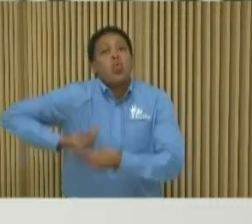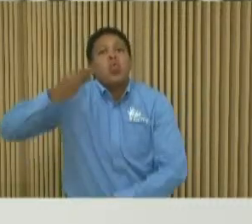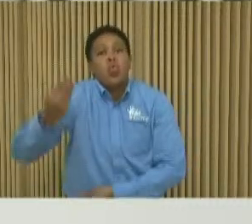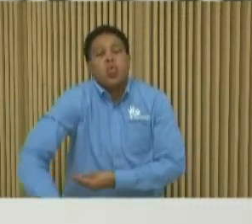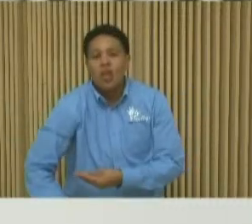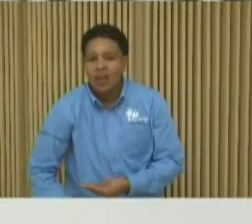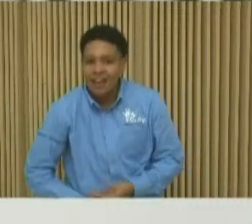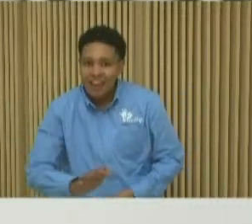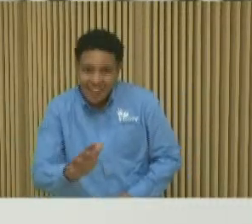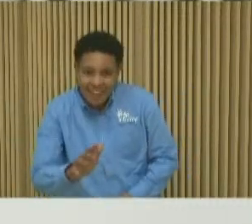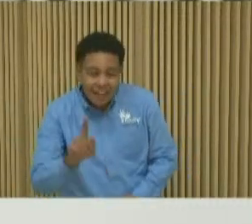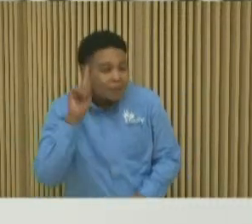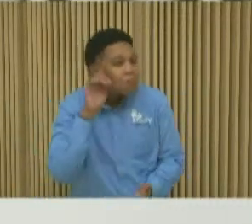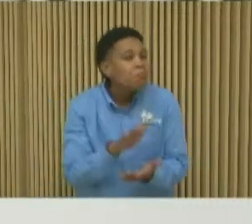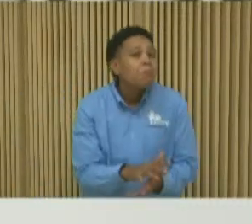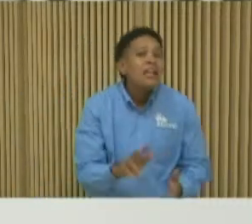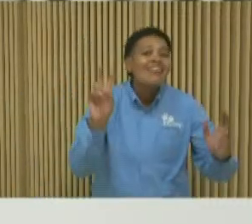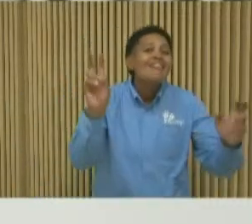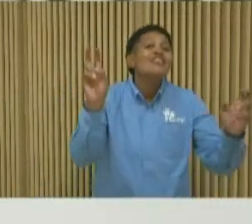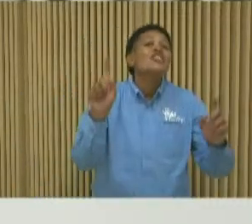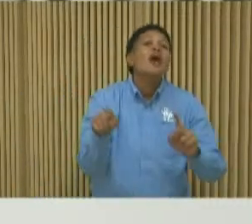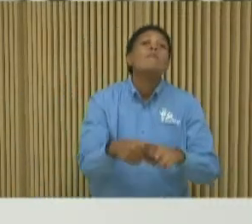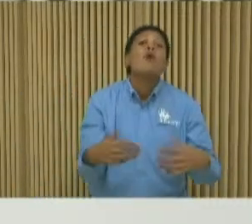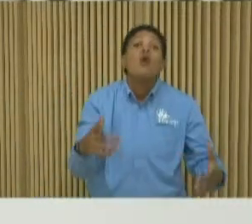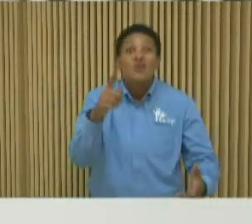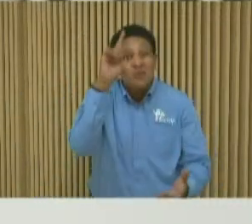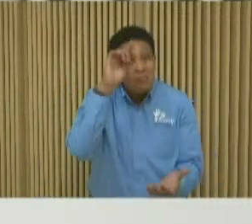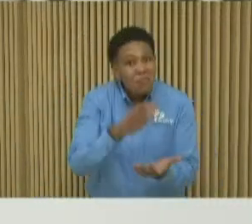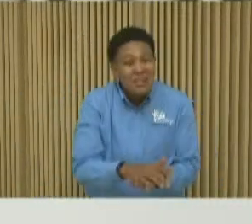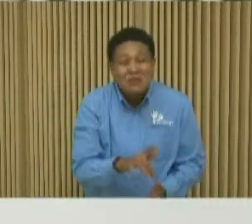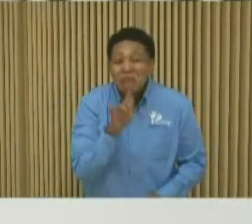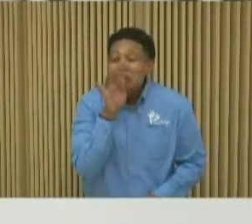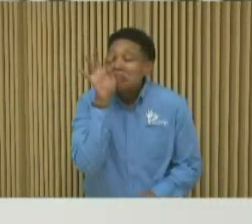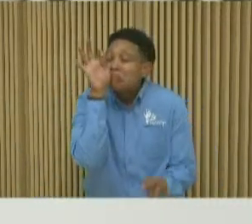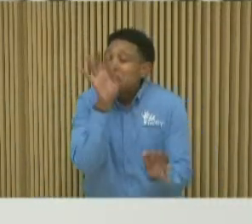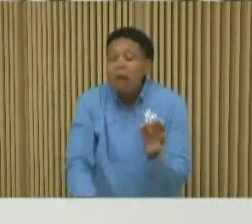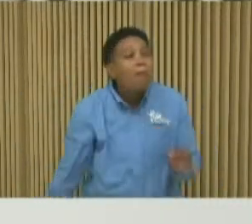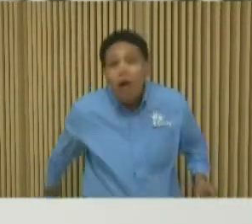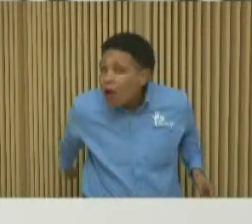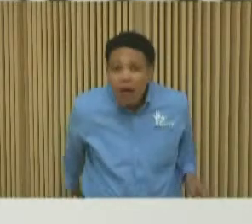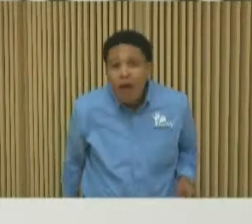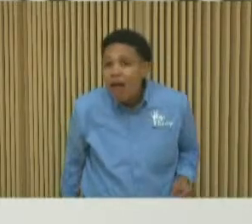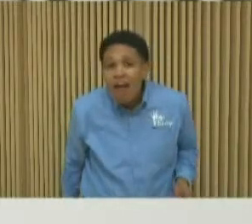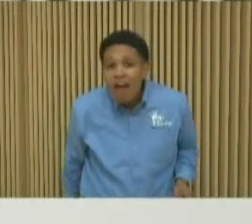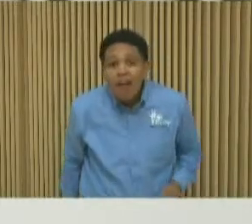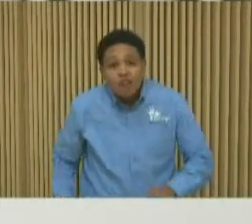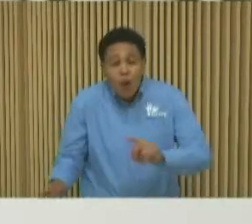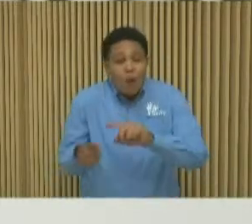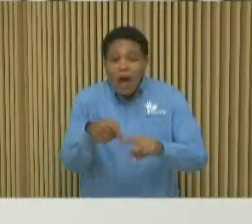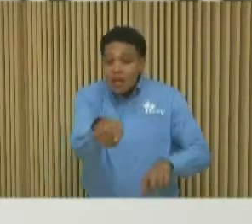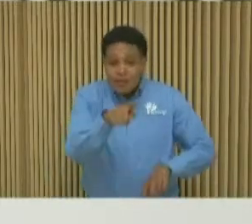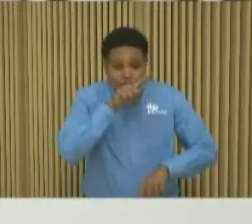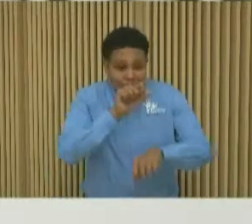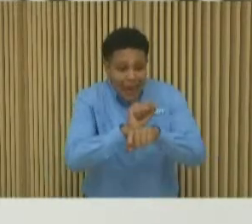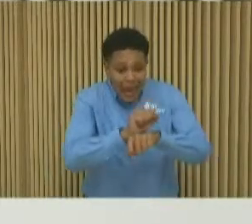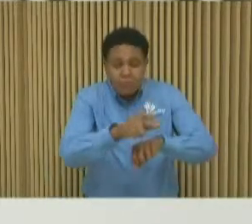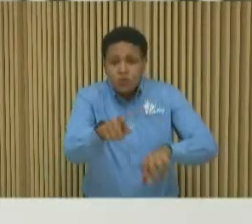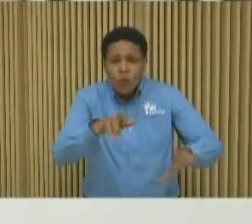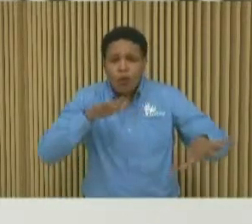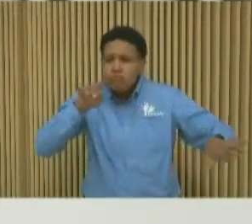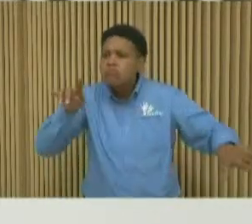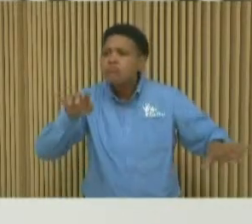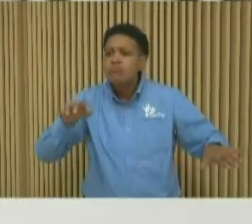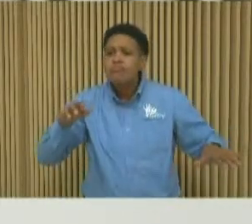the matter is about. All right? And so when they were able to